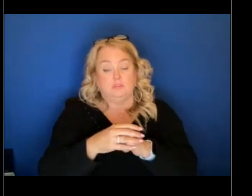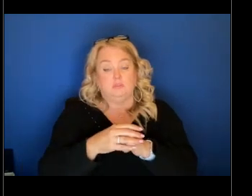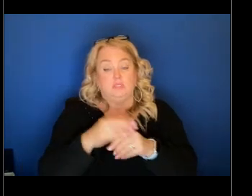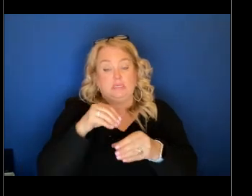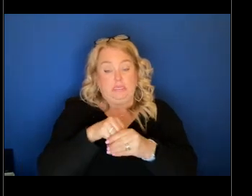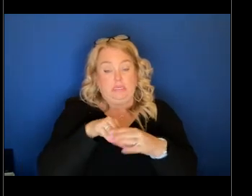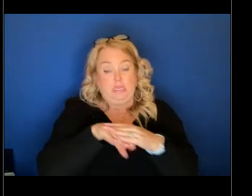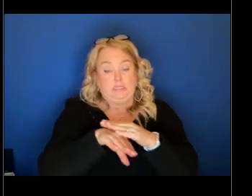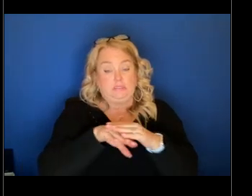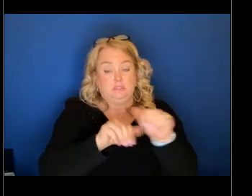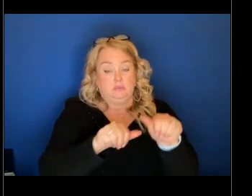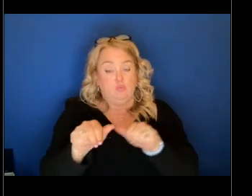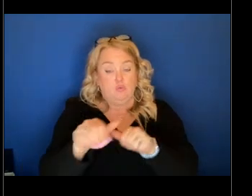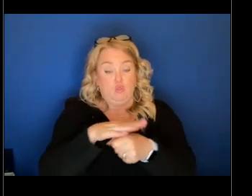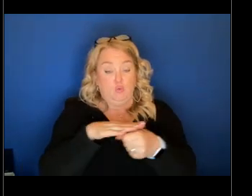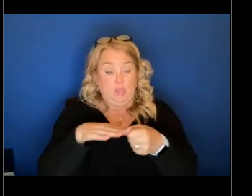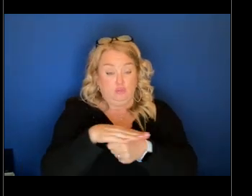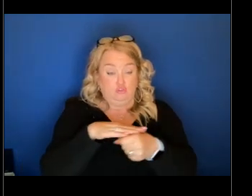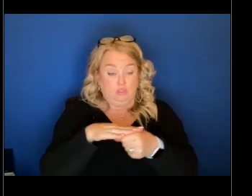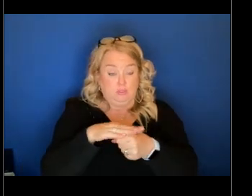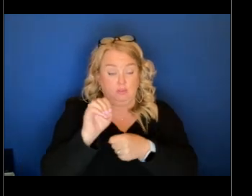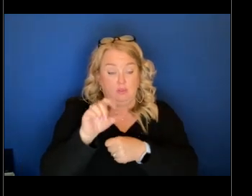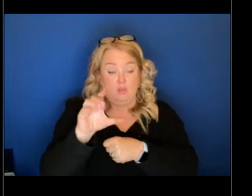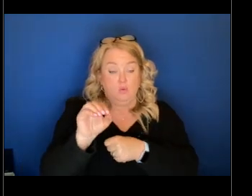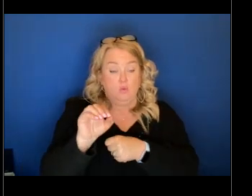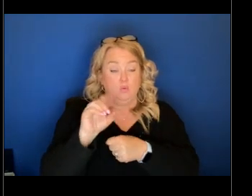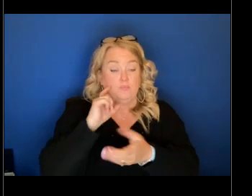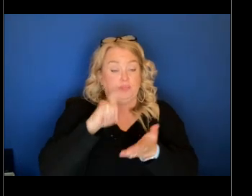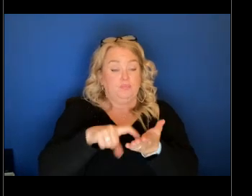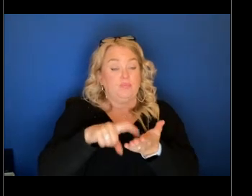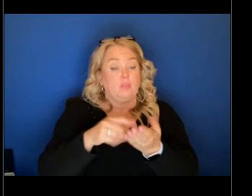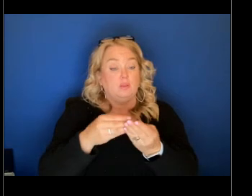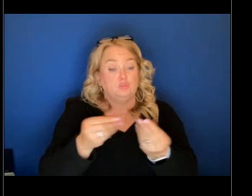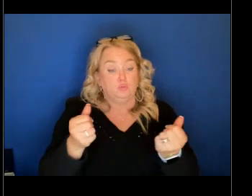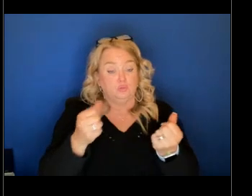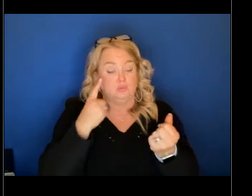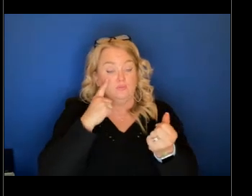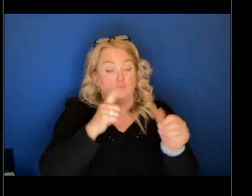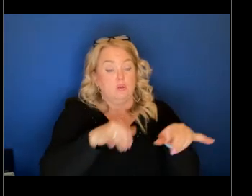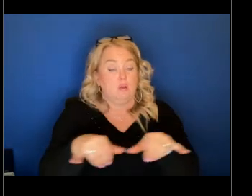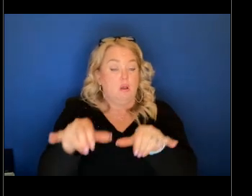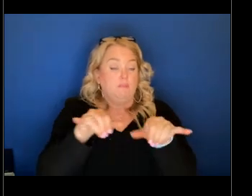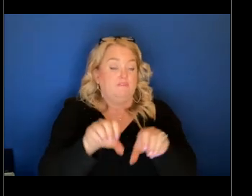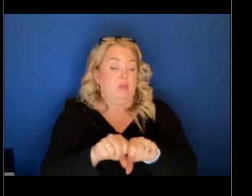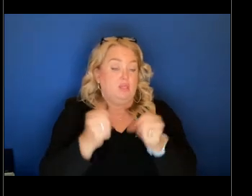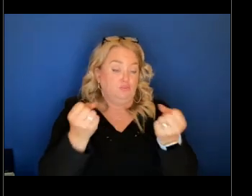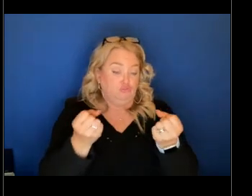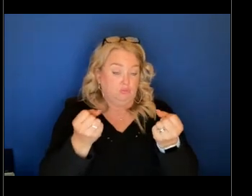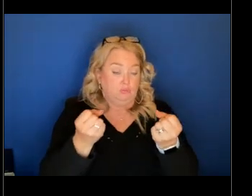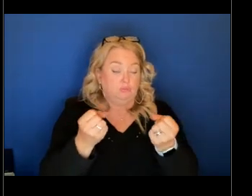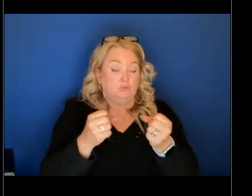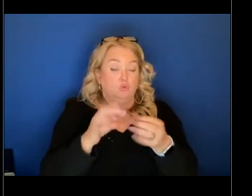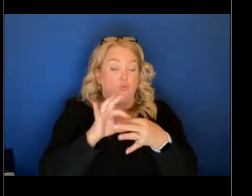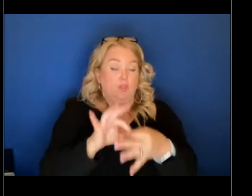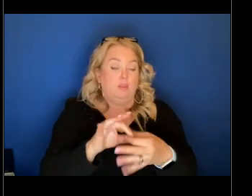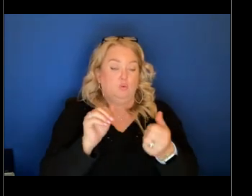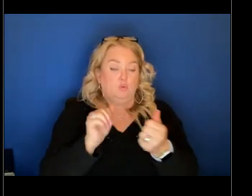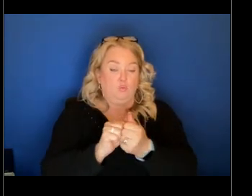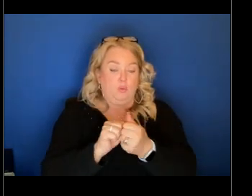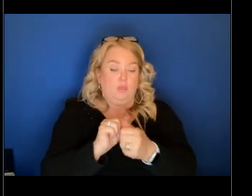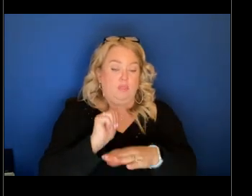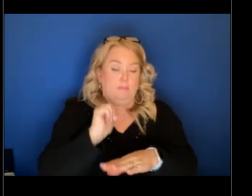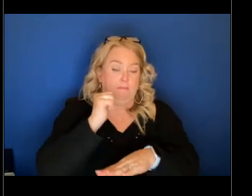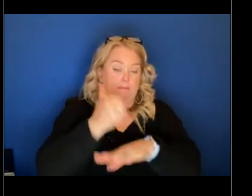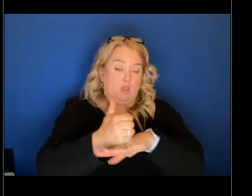in accessible locations. ELO, identify solutions to common violations related to